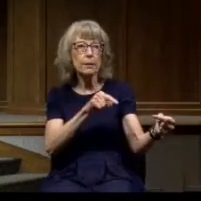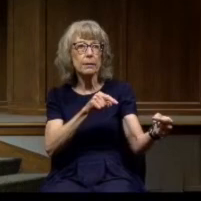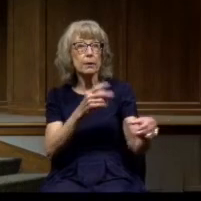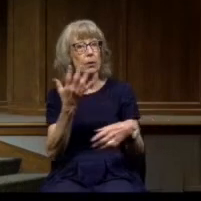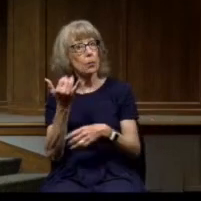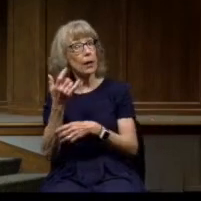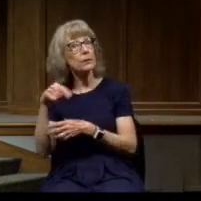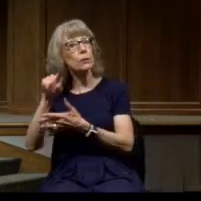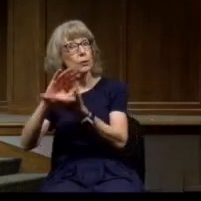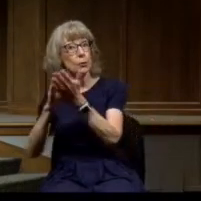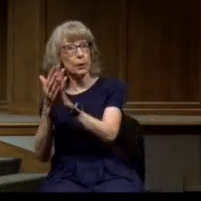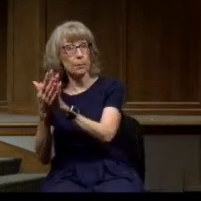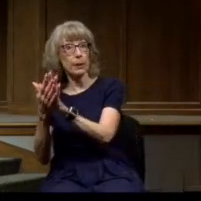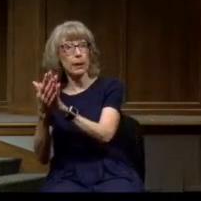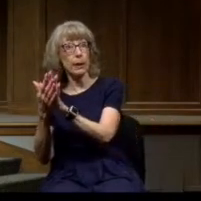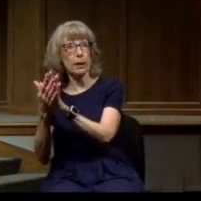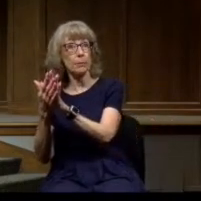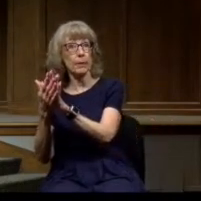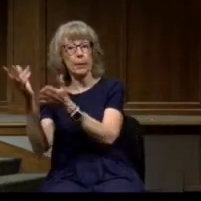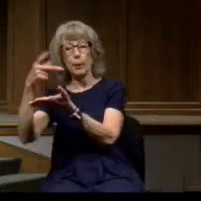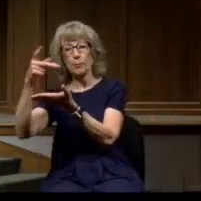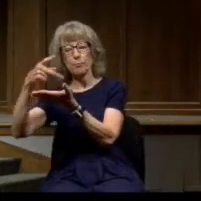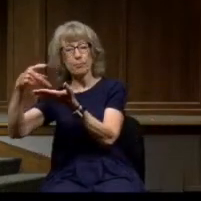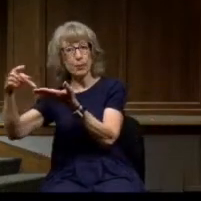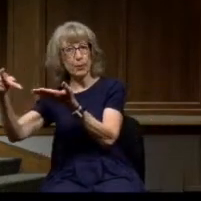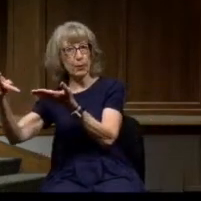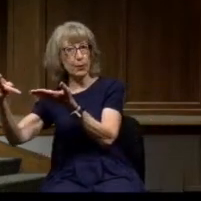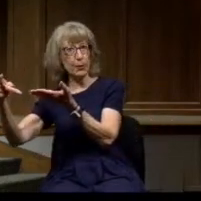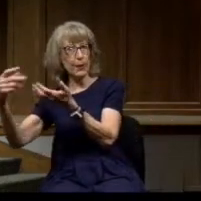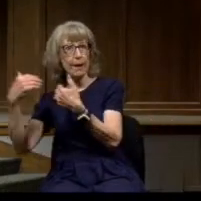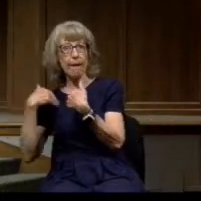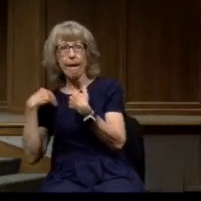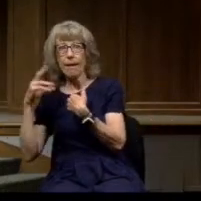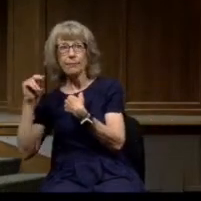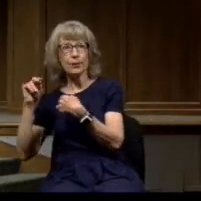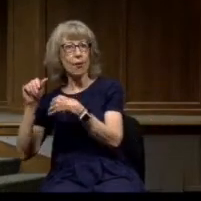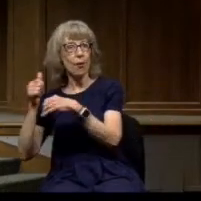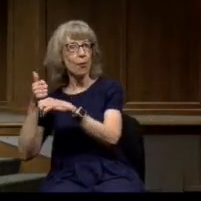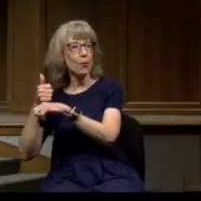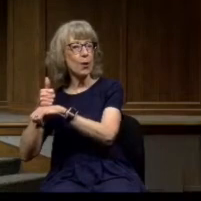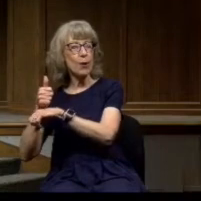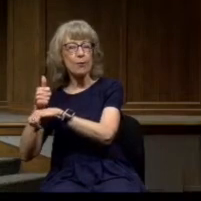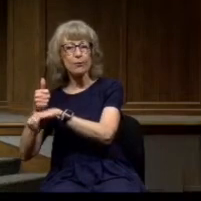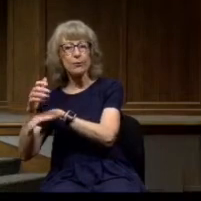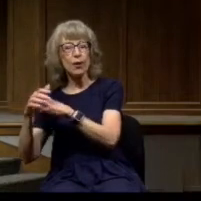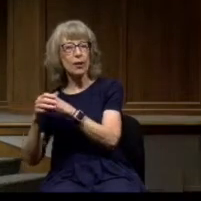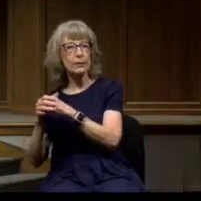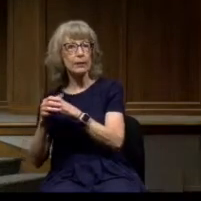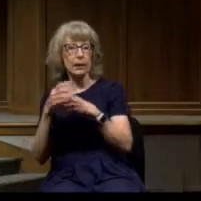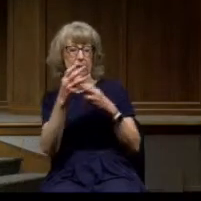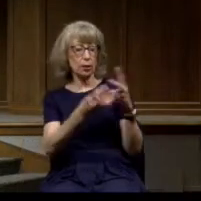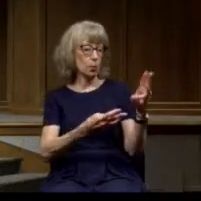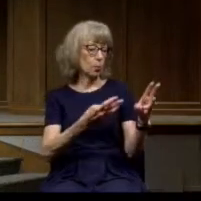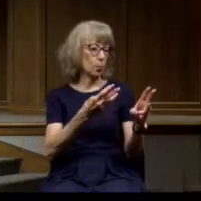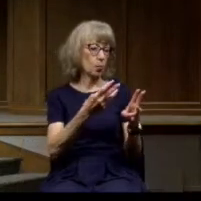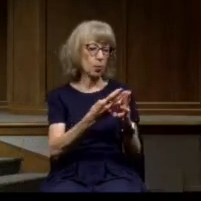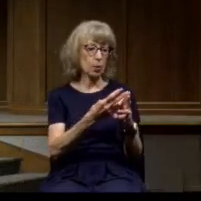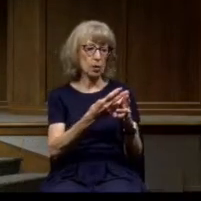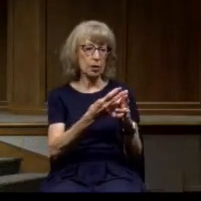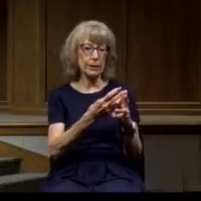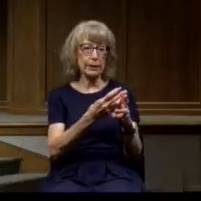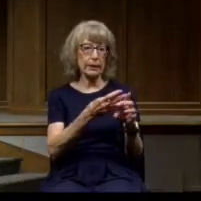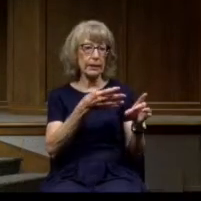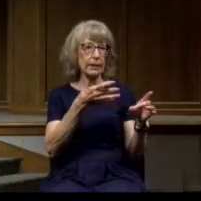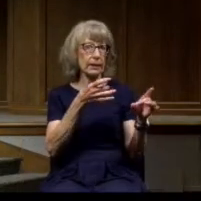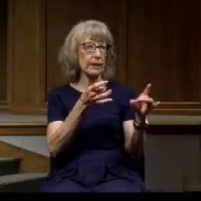become blameless and pure children of God without fault in a warped and crooked generation. So read these words